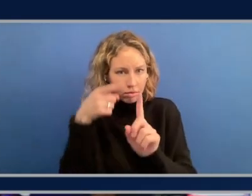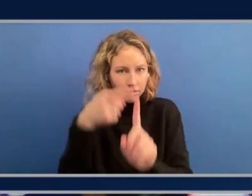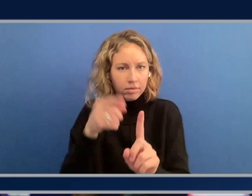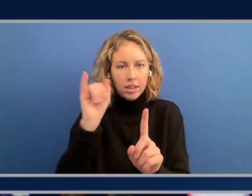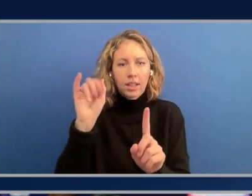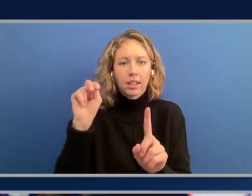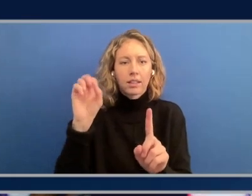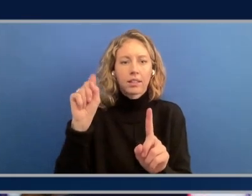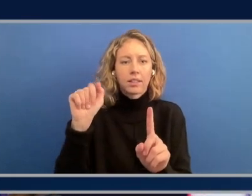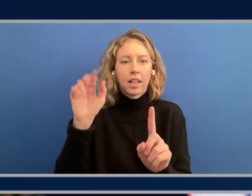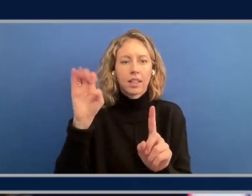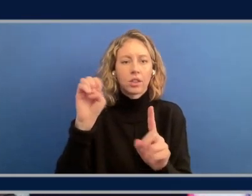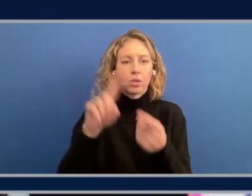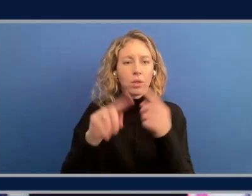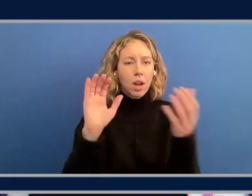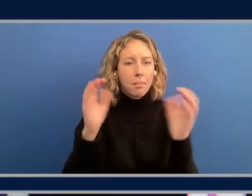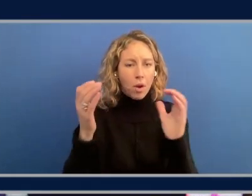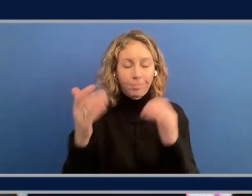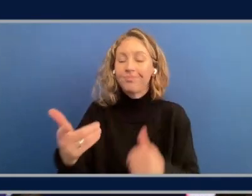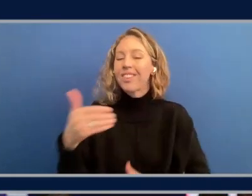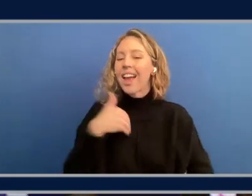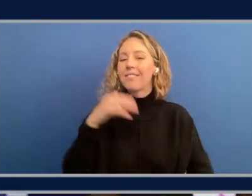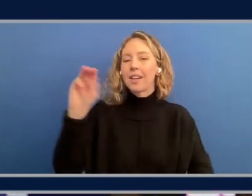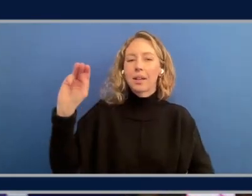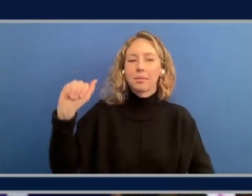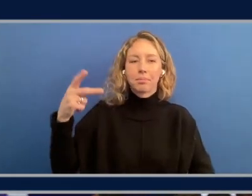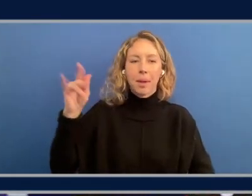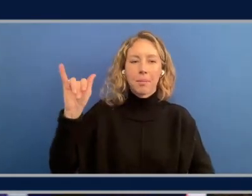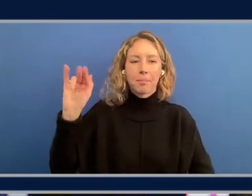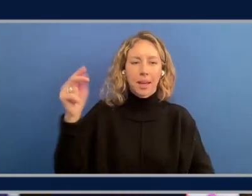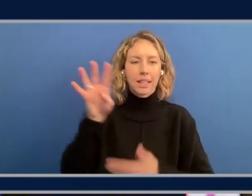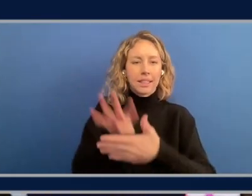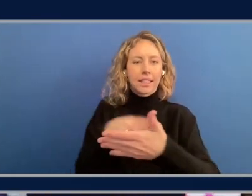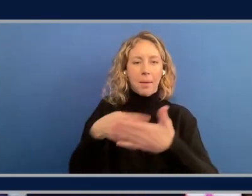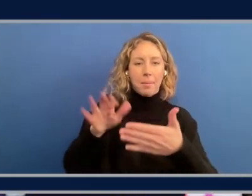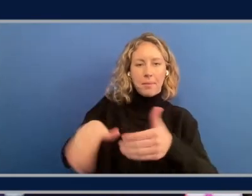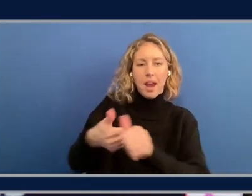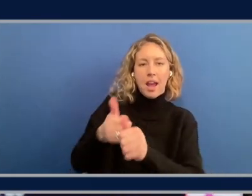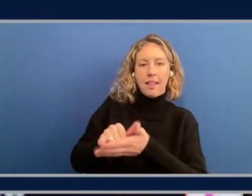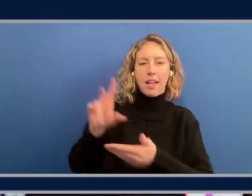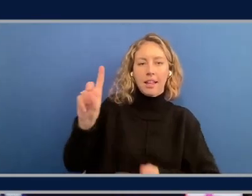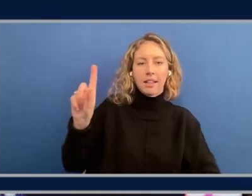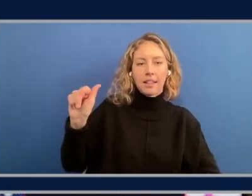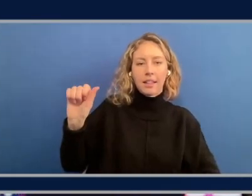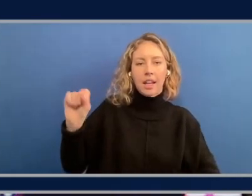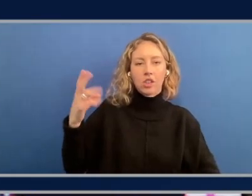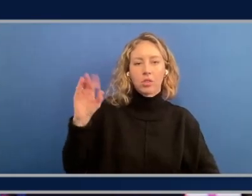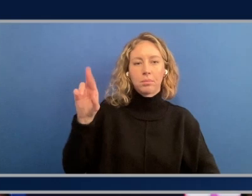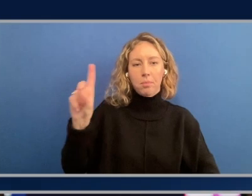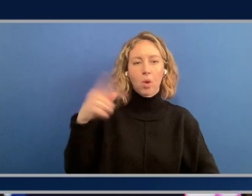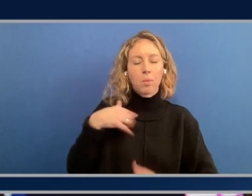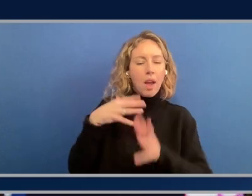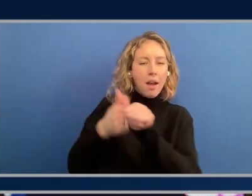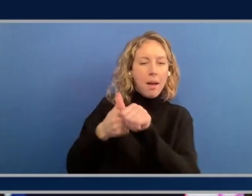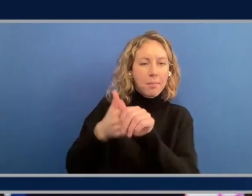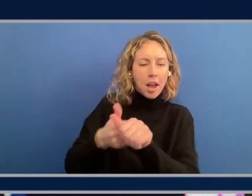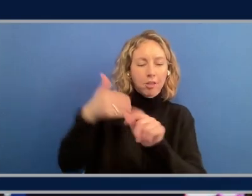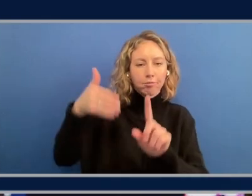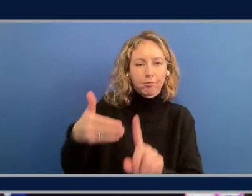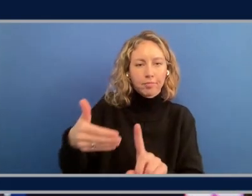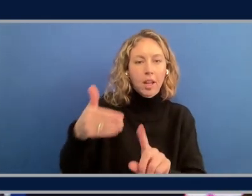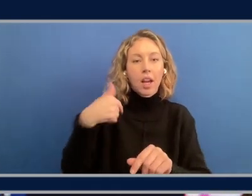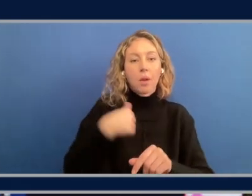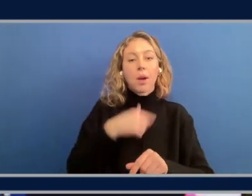we have a mapping question. table that's there behind the Graviton Savings Dashboard that we keep updated, and we are essentially choosing